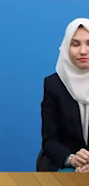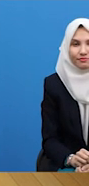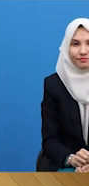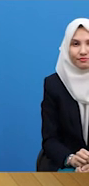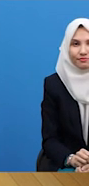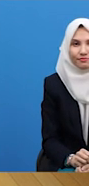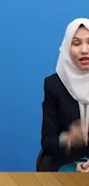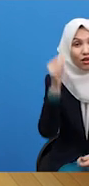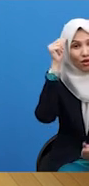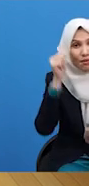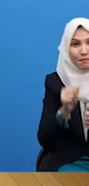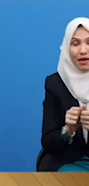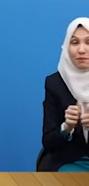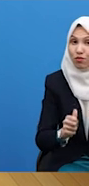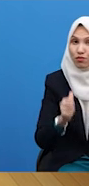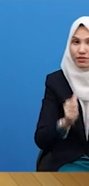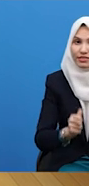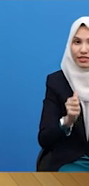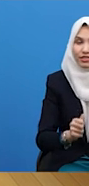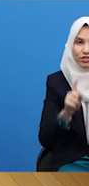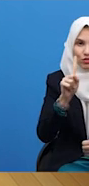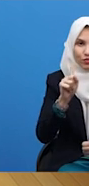Do you remember which one?